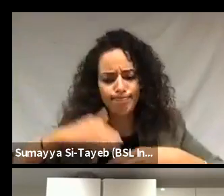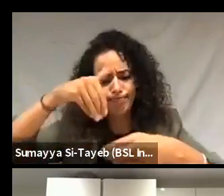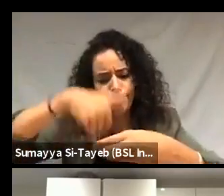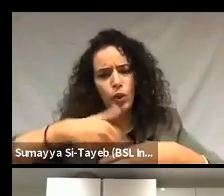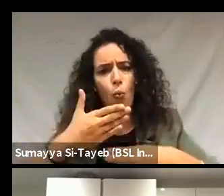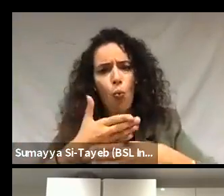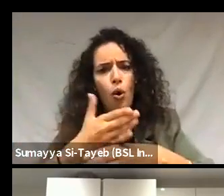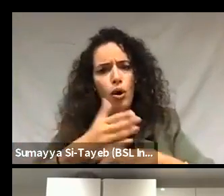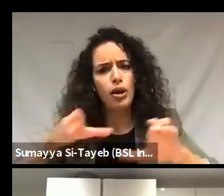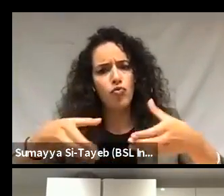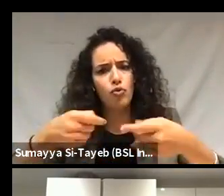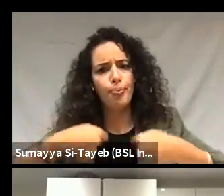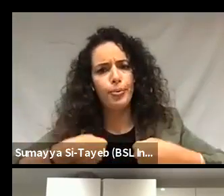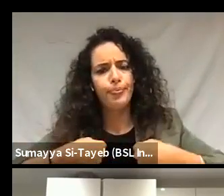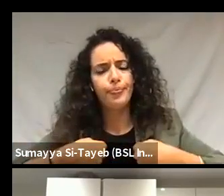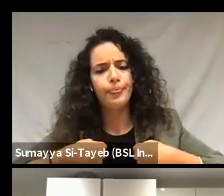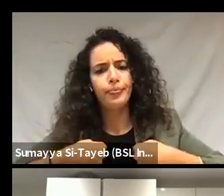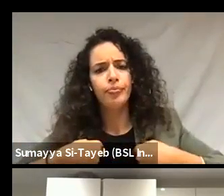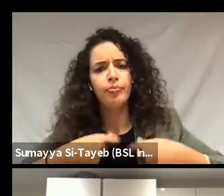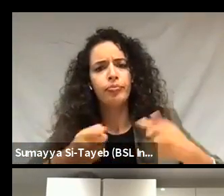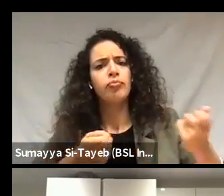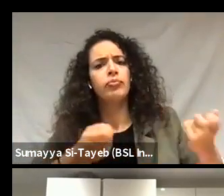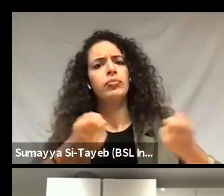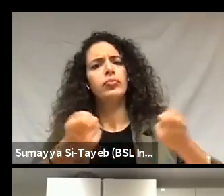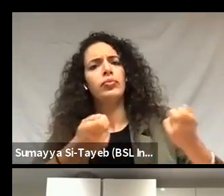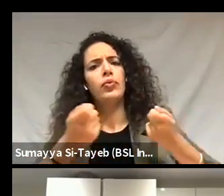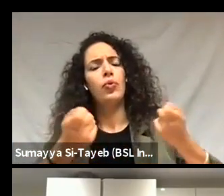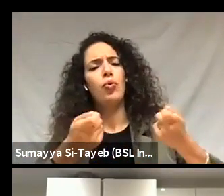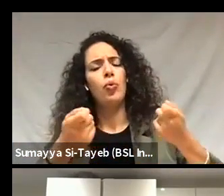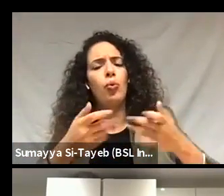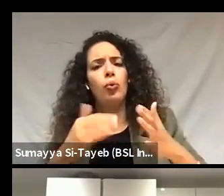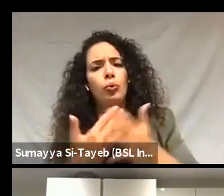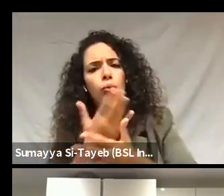is hosted by the New Zealand Police, which